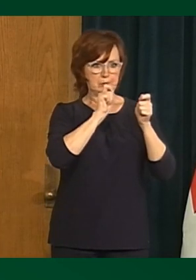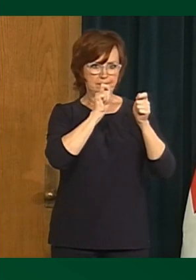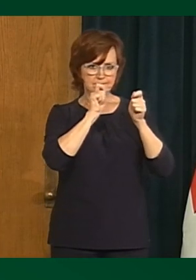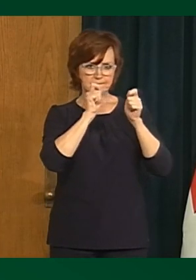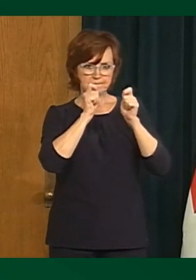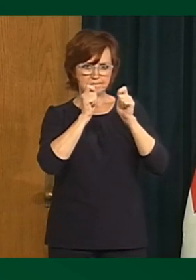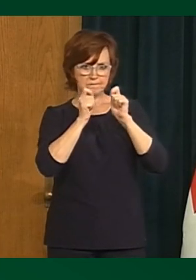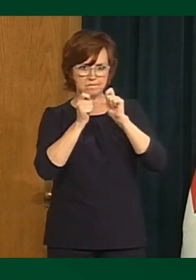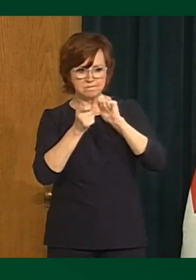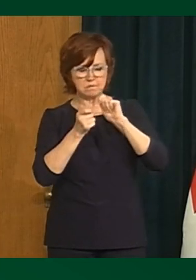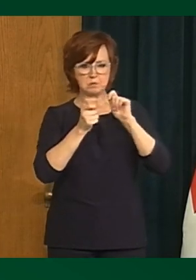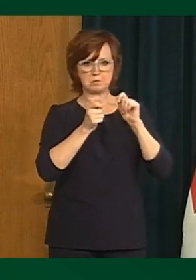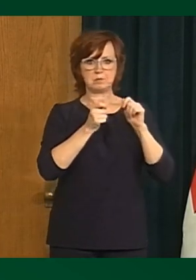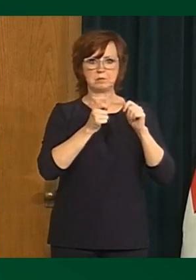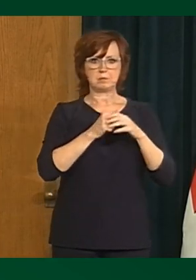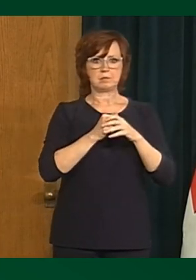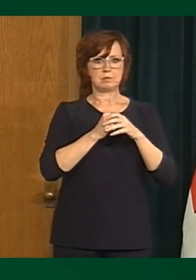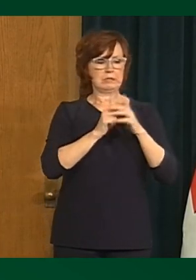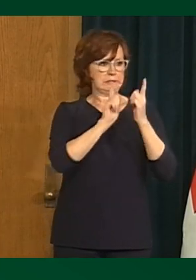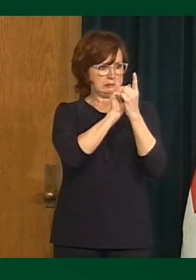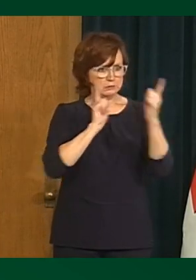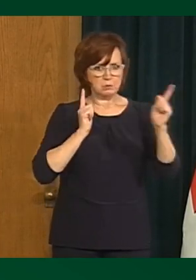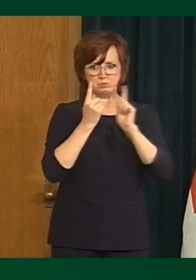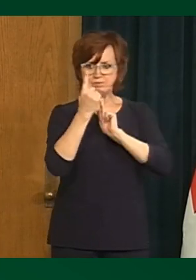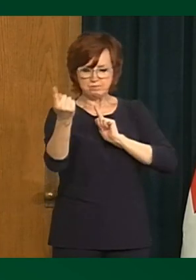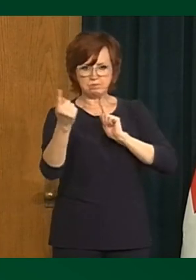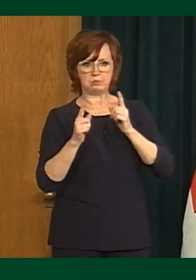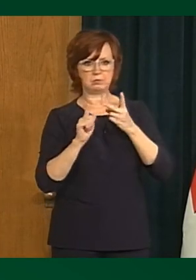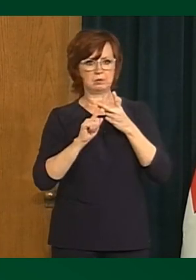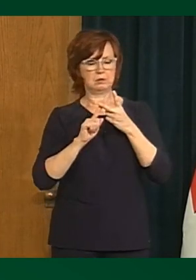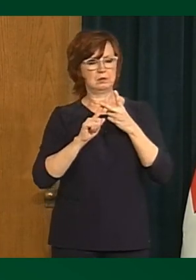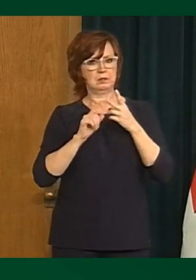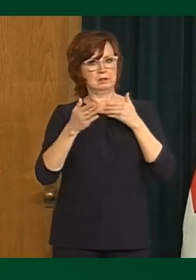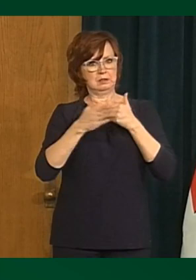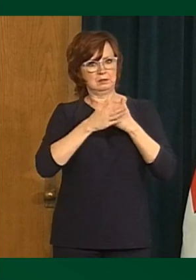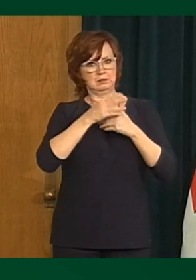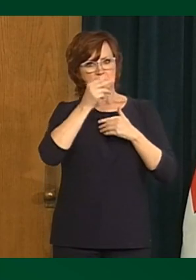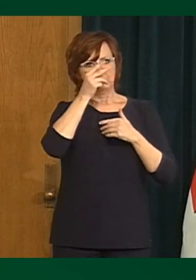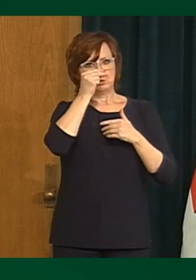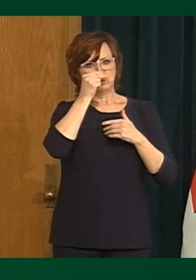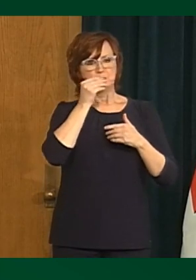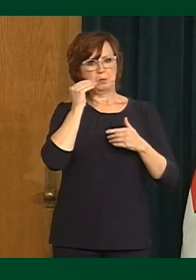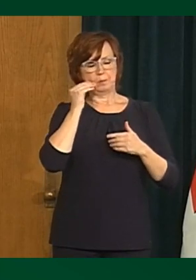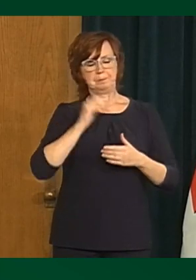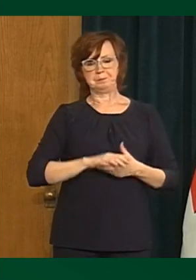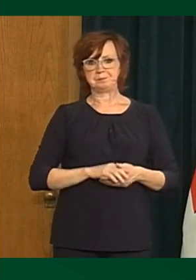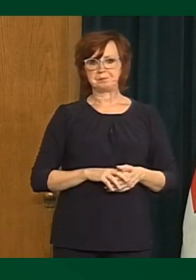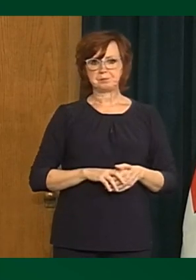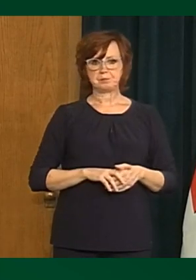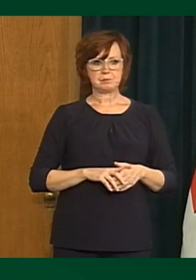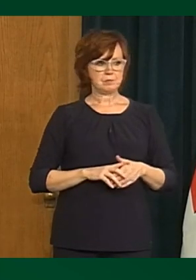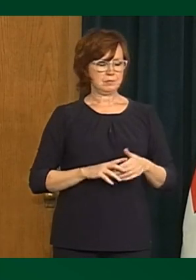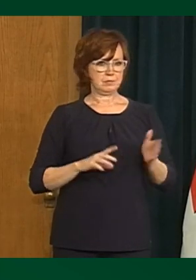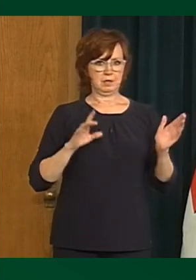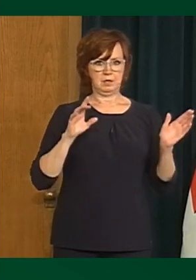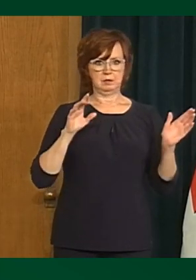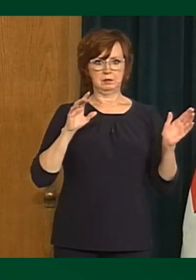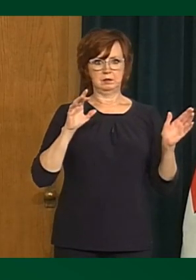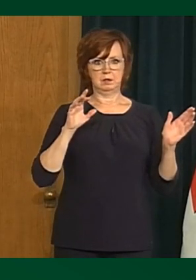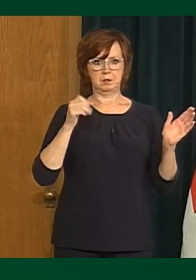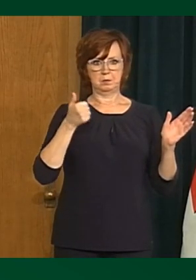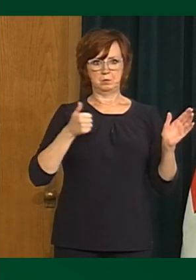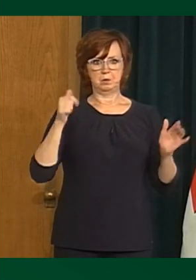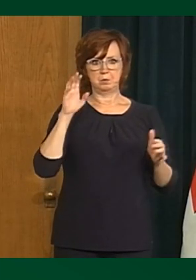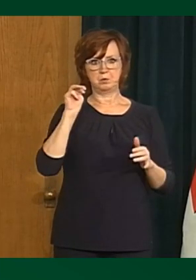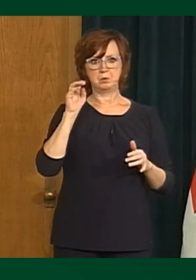remain. Staying close to home while you're enjoying the outdoors remain. This is a conversation that